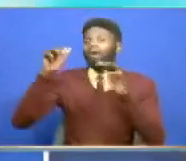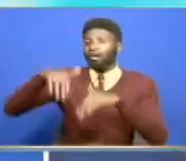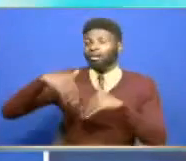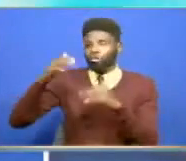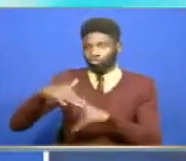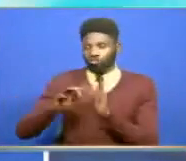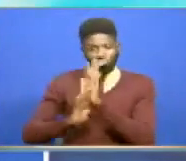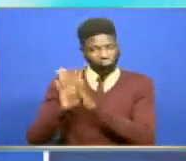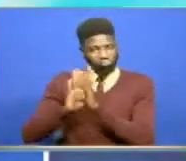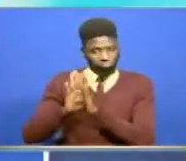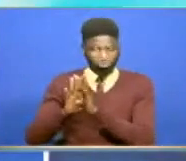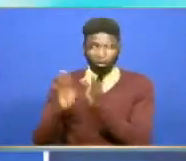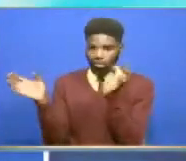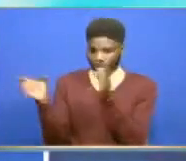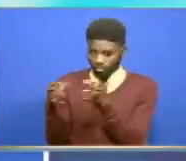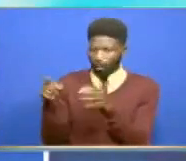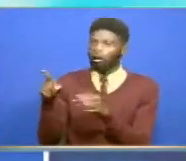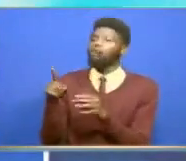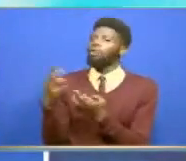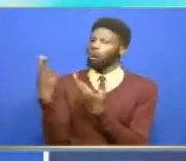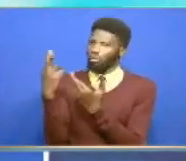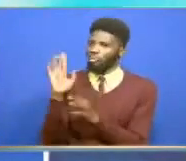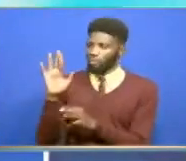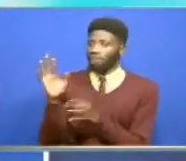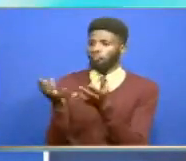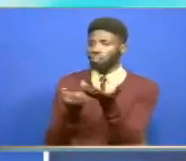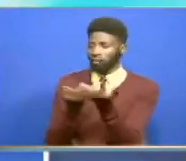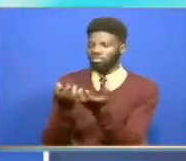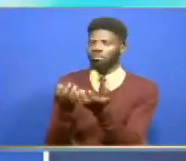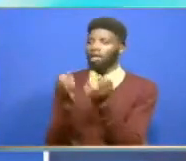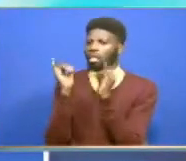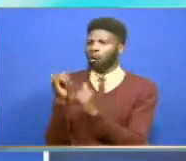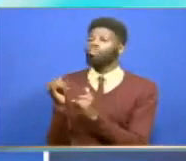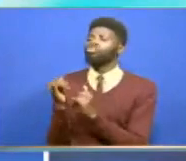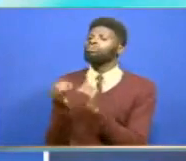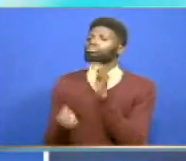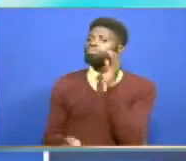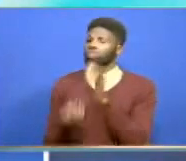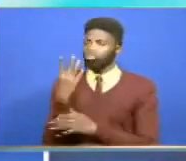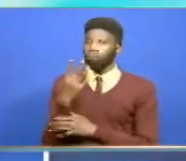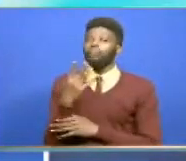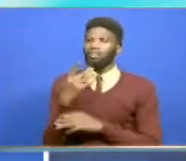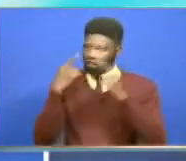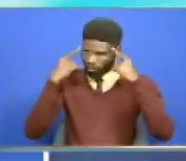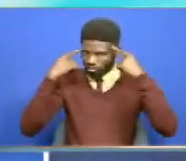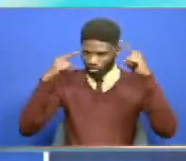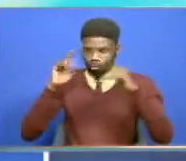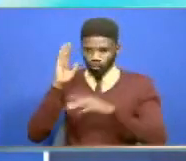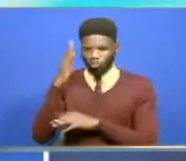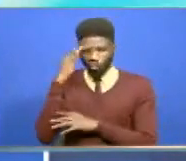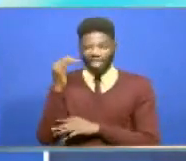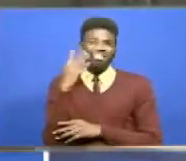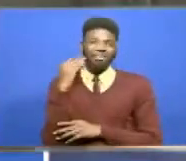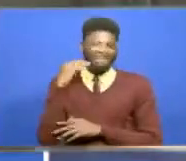Corporation, is optimistic his new venture will be successful thanks to his extensive knowledge in the field.